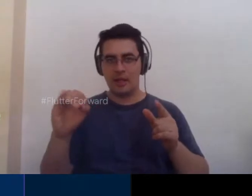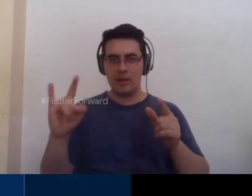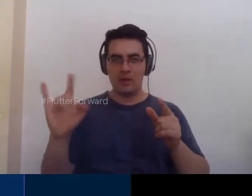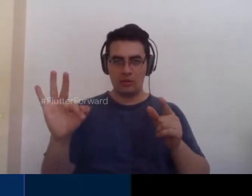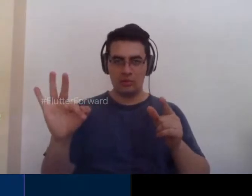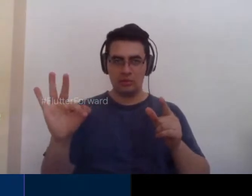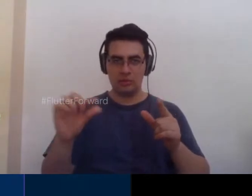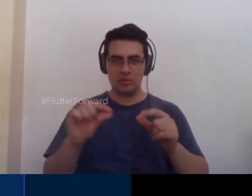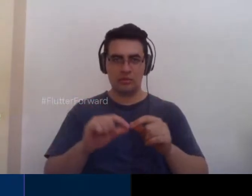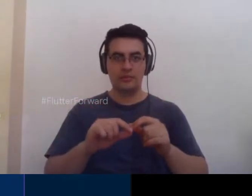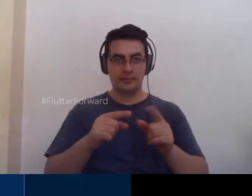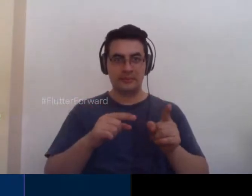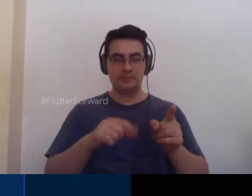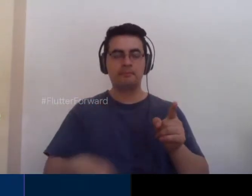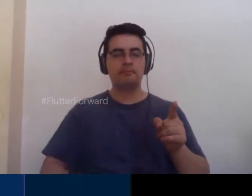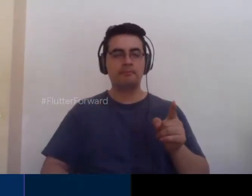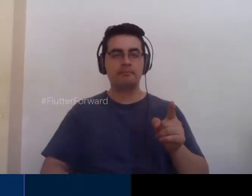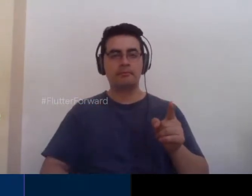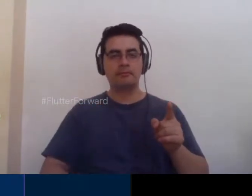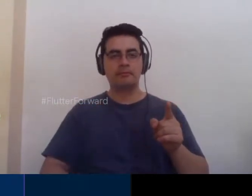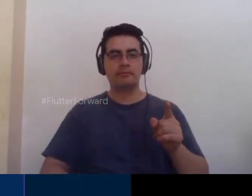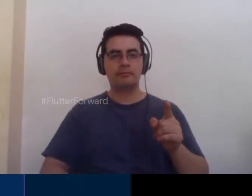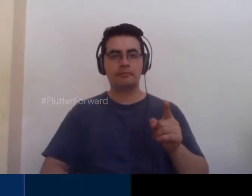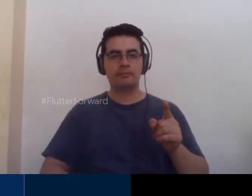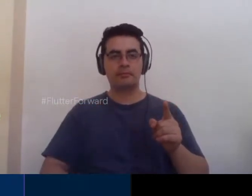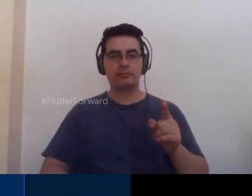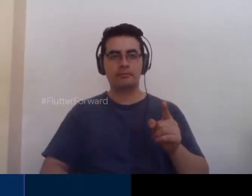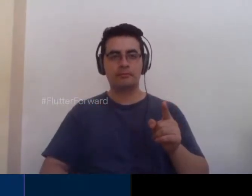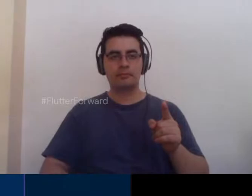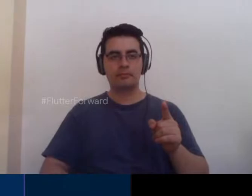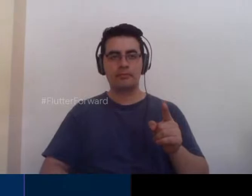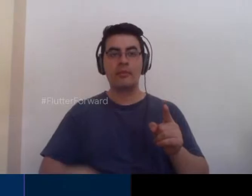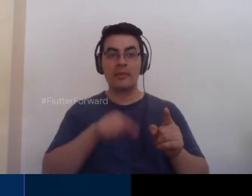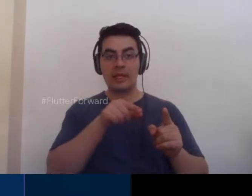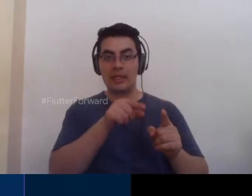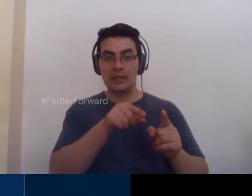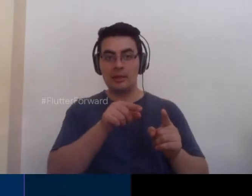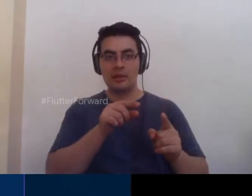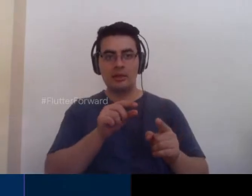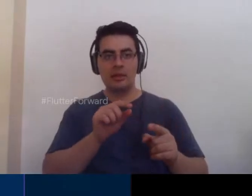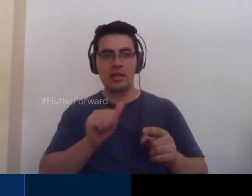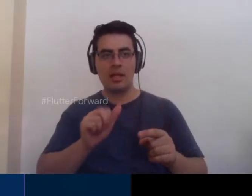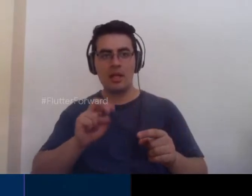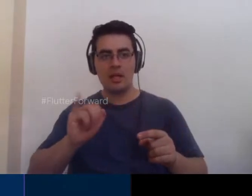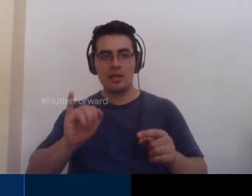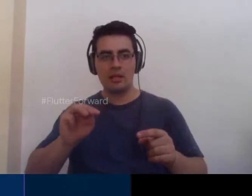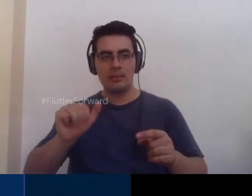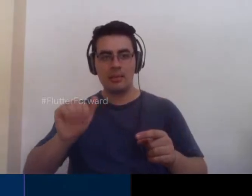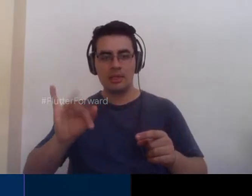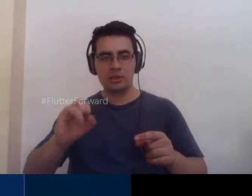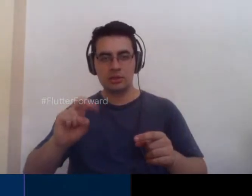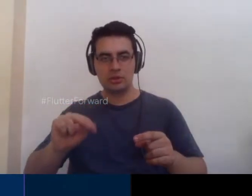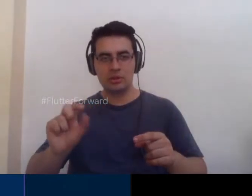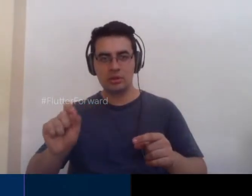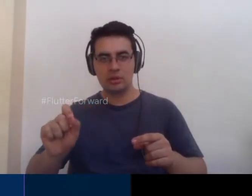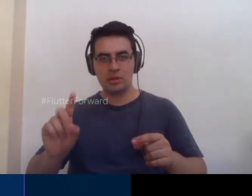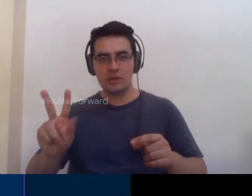We connect that tween as animation.value with the font variation for weight, like this.